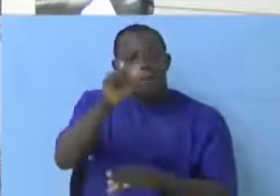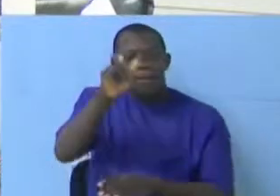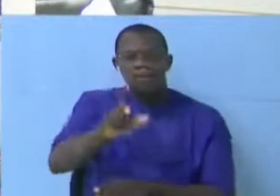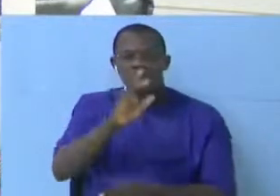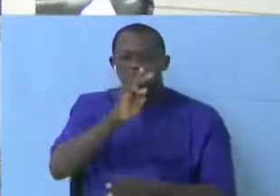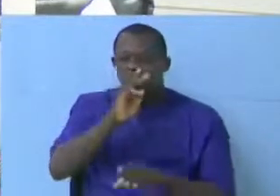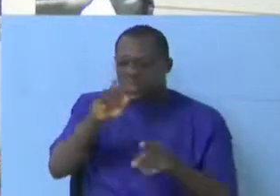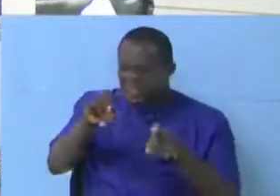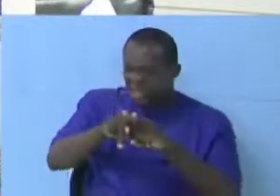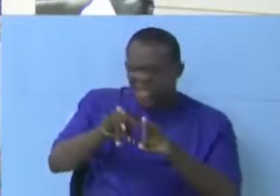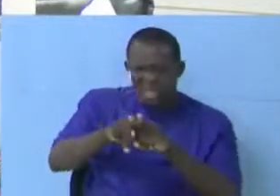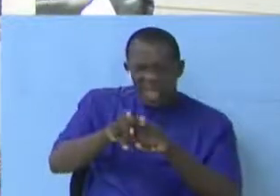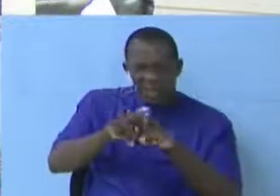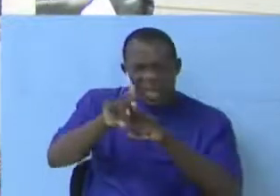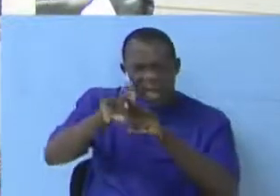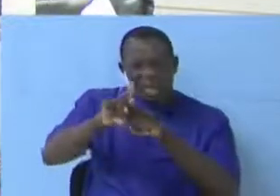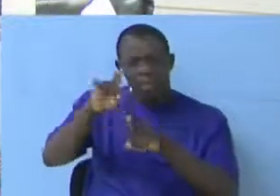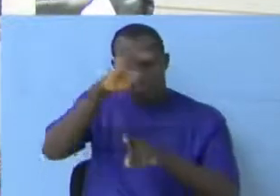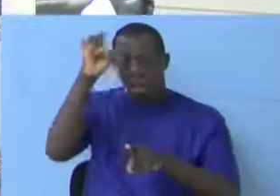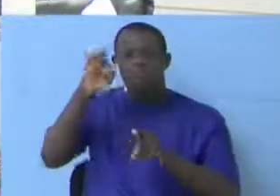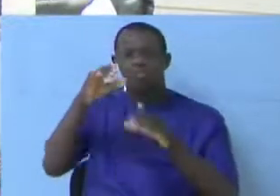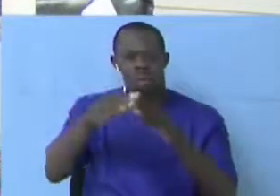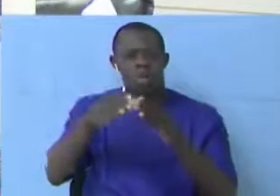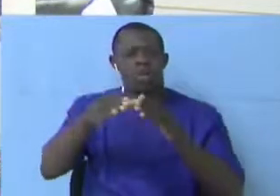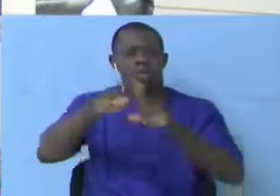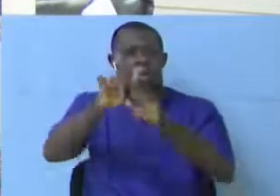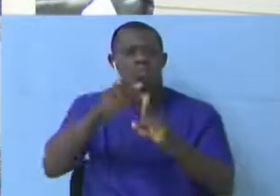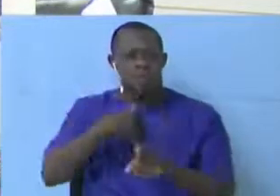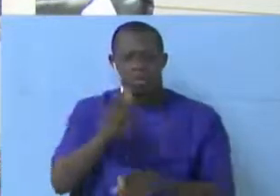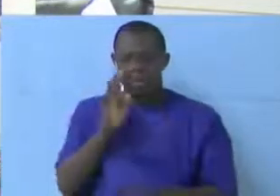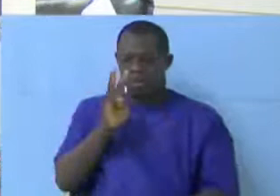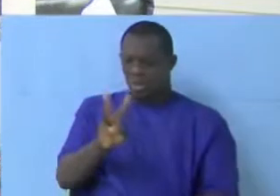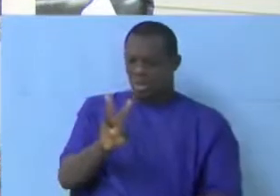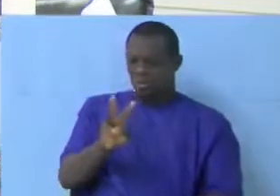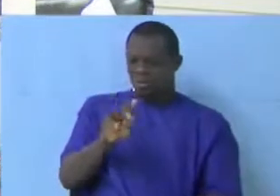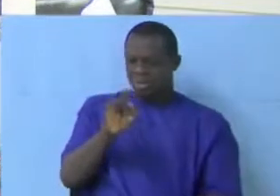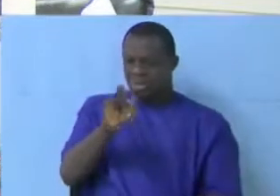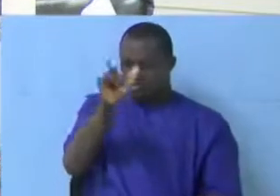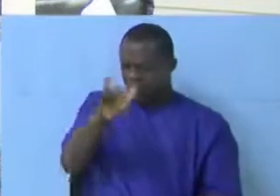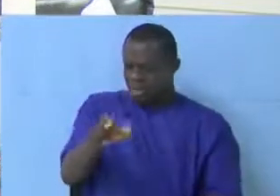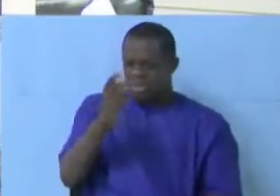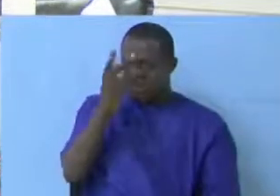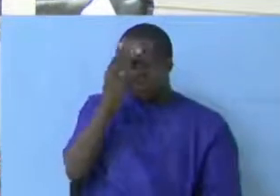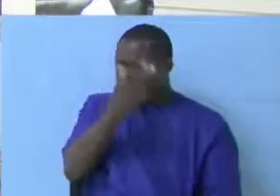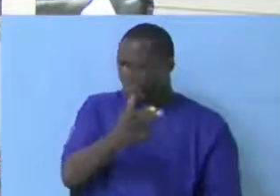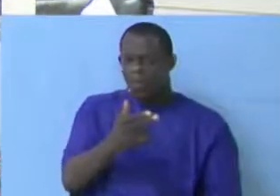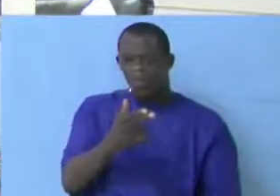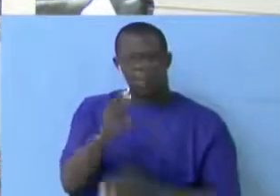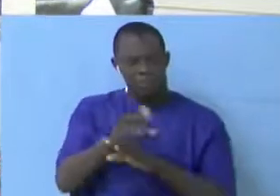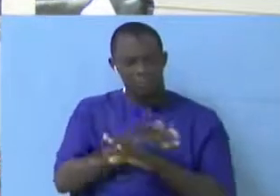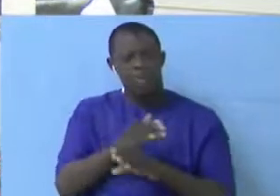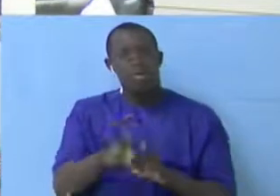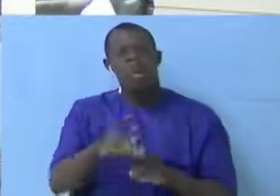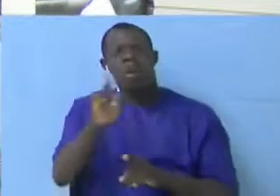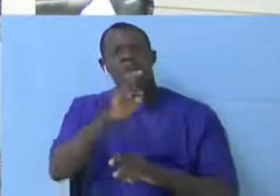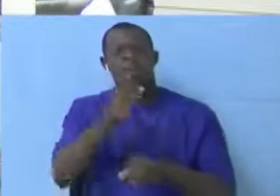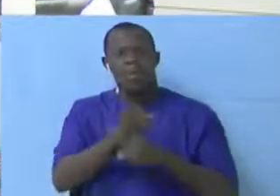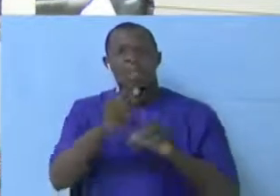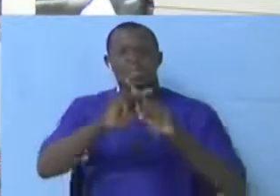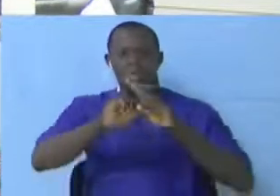saw her, somebody like her was walking. Then I said, wow, these people, they look alike.